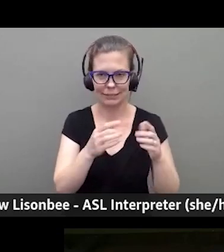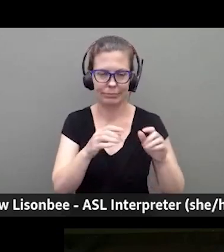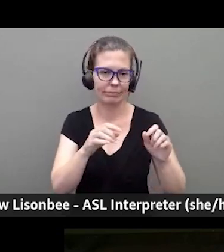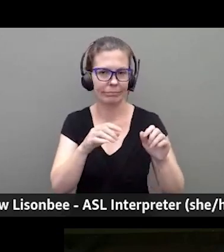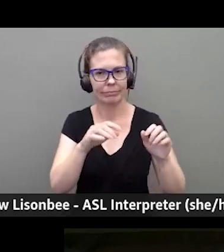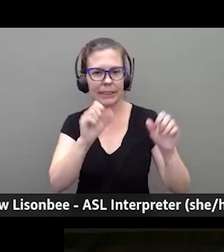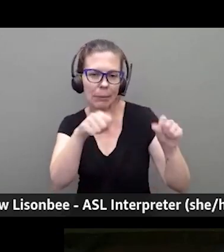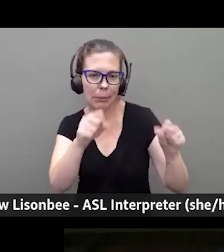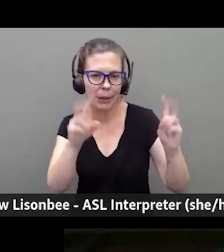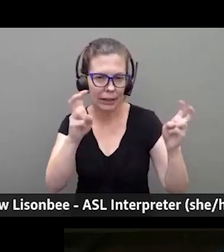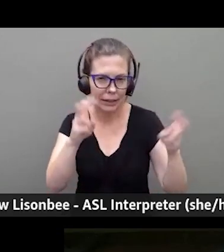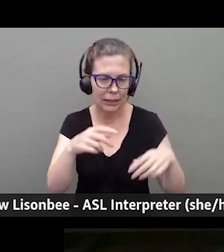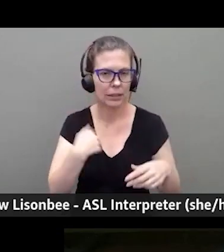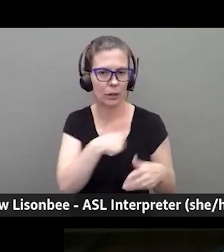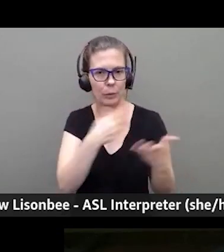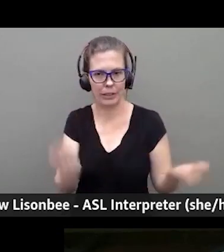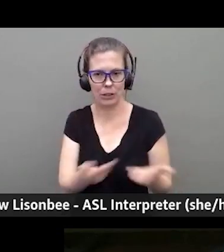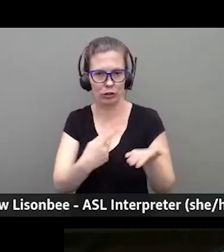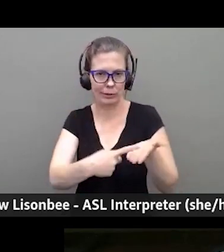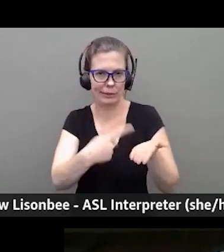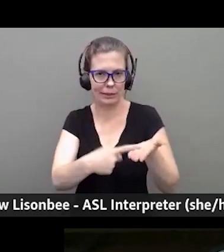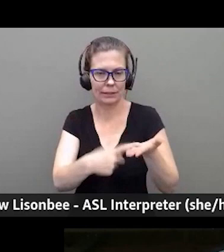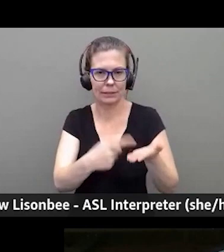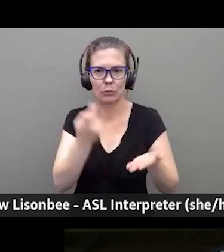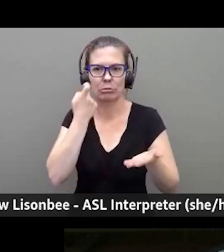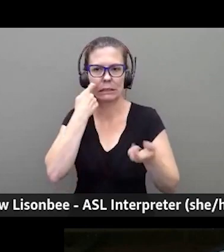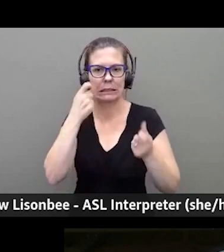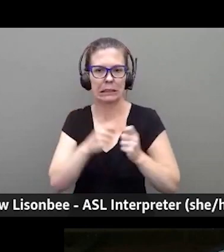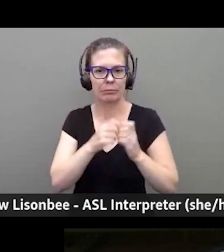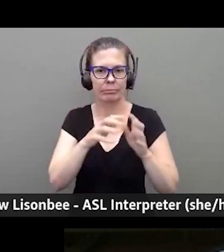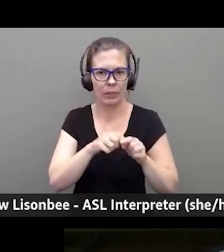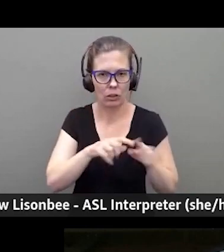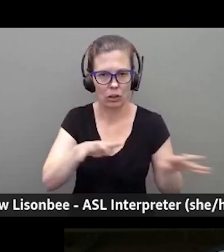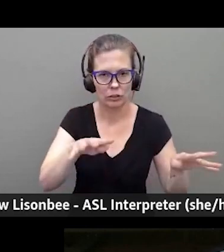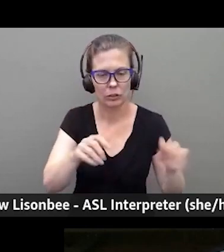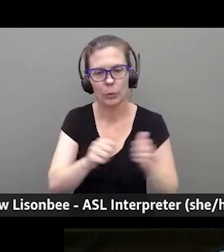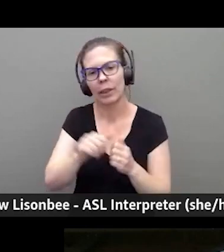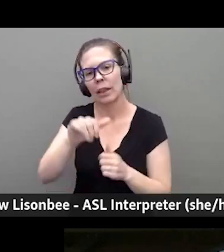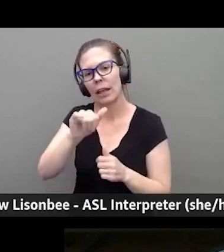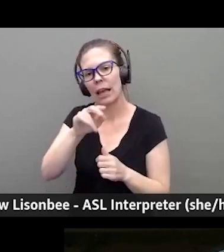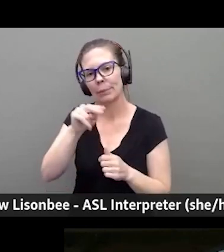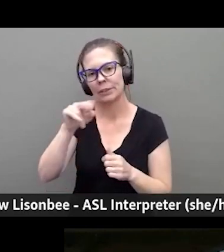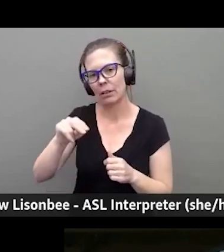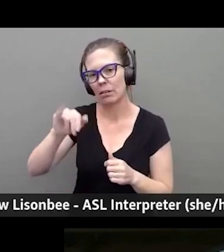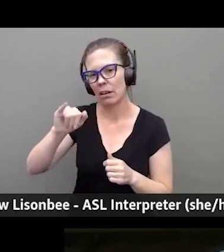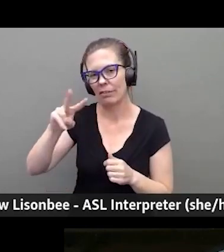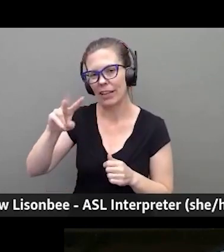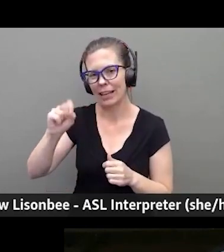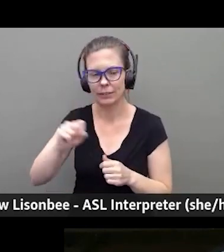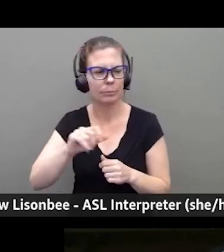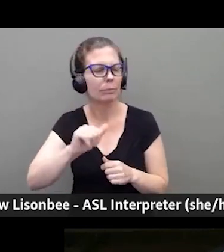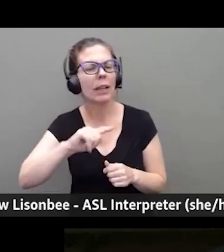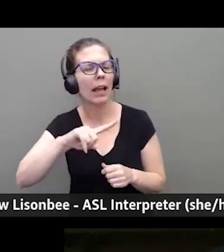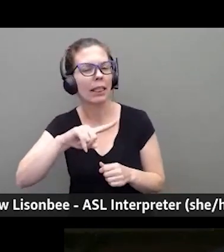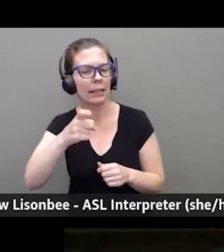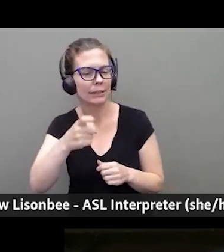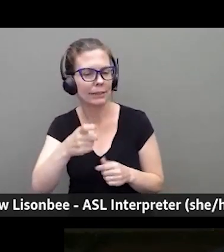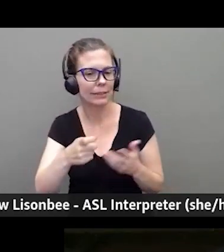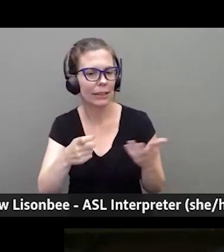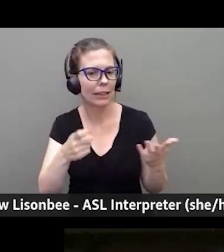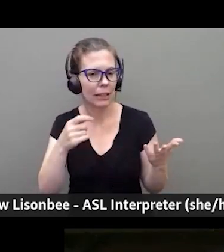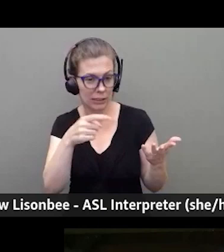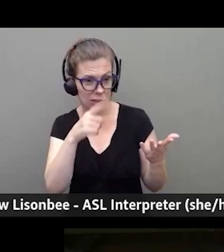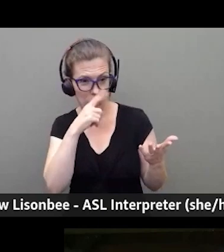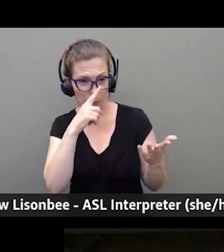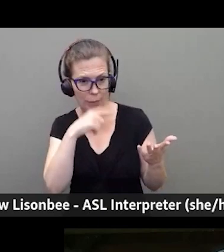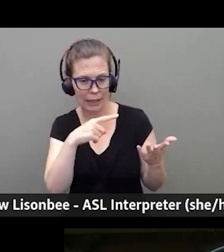capability that we're here to talk about that we've recently launched with Amazon IVS. Alex, what could you